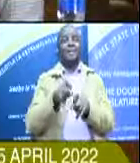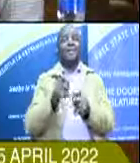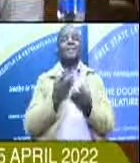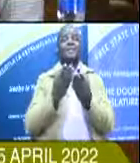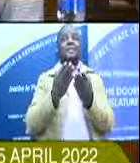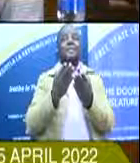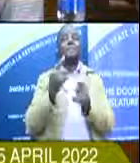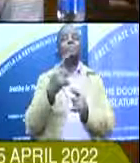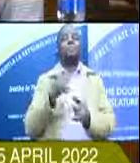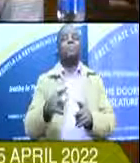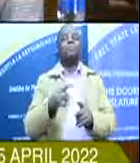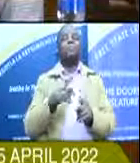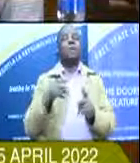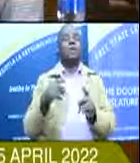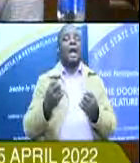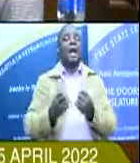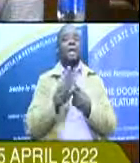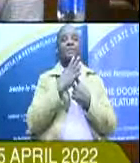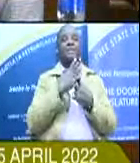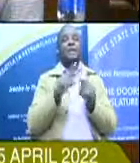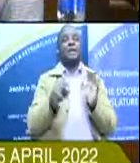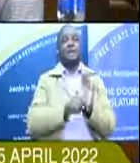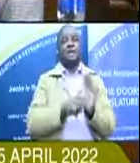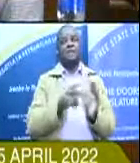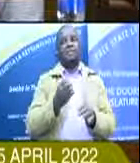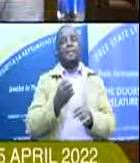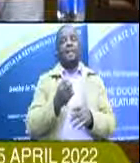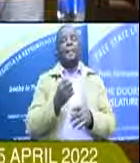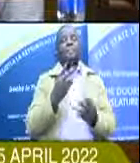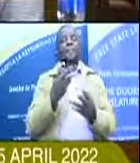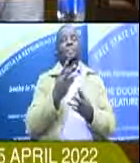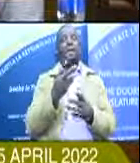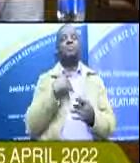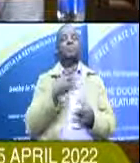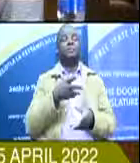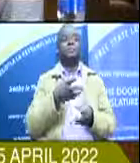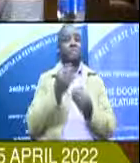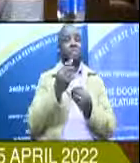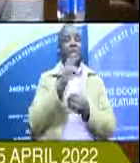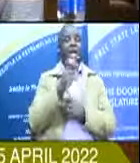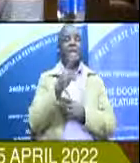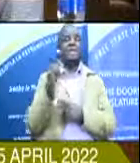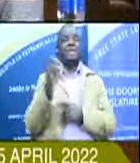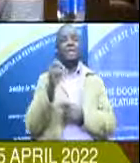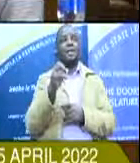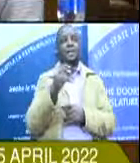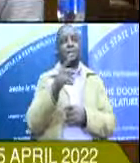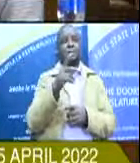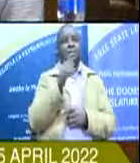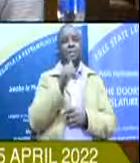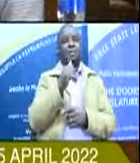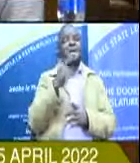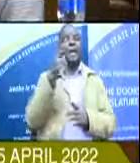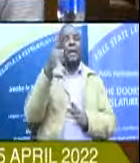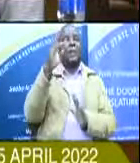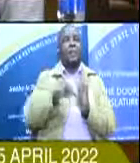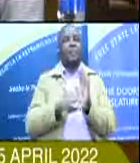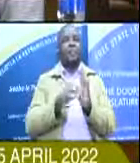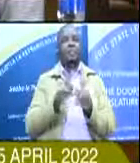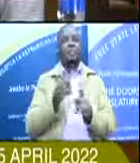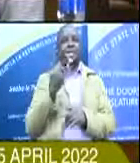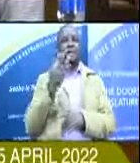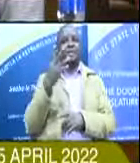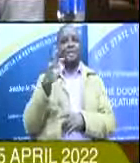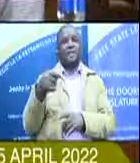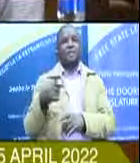were adversely affected. The patients that were initiated on ARV treatment dropped from